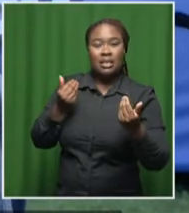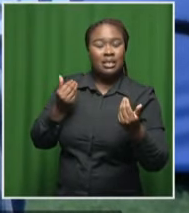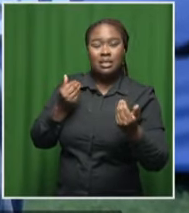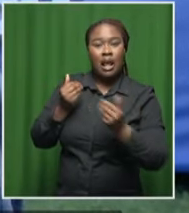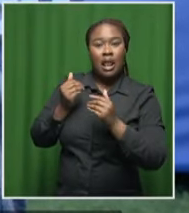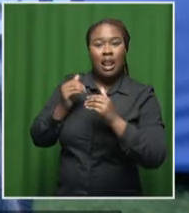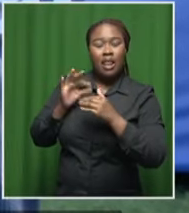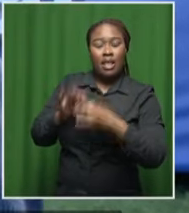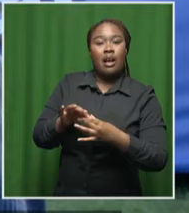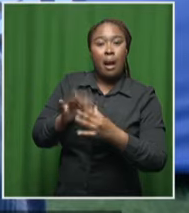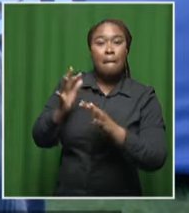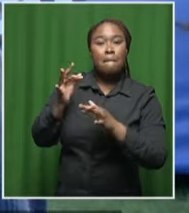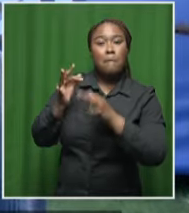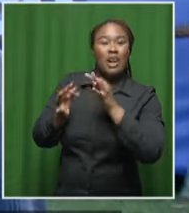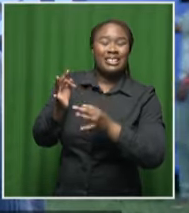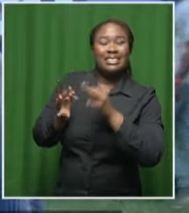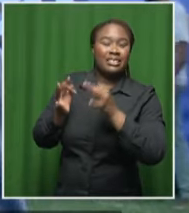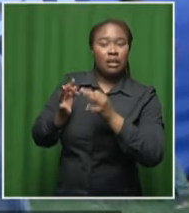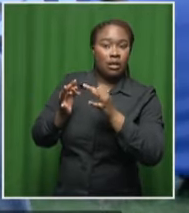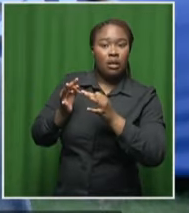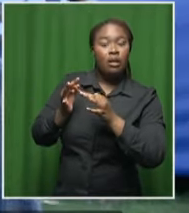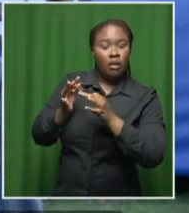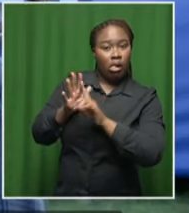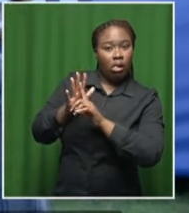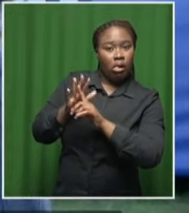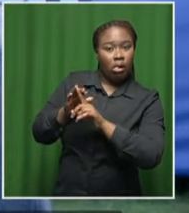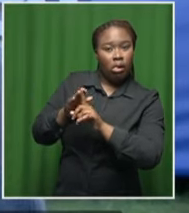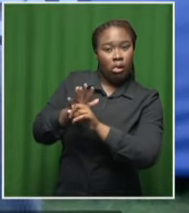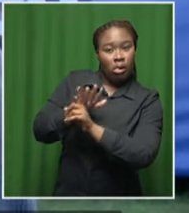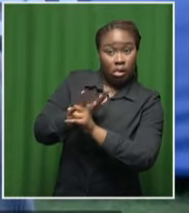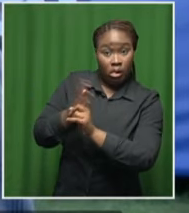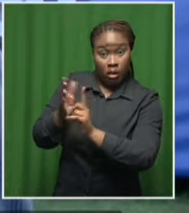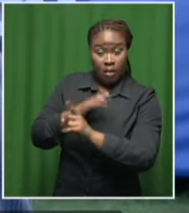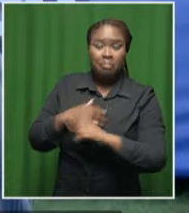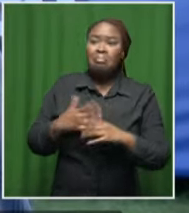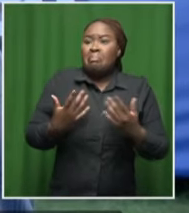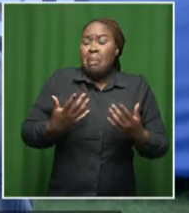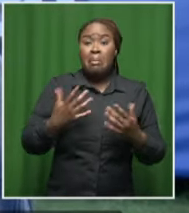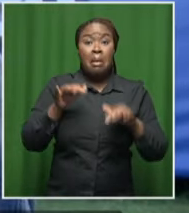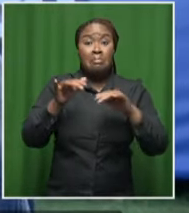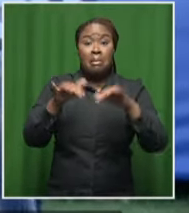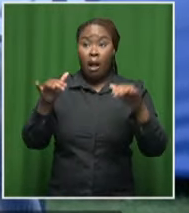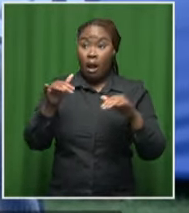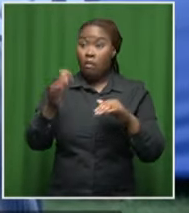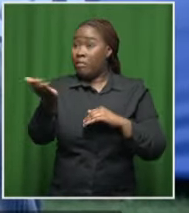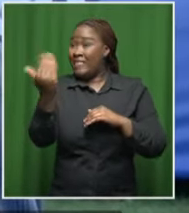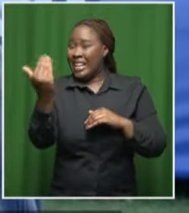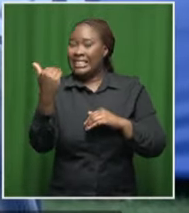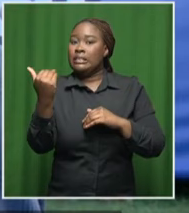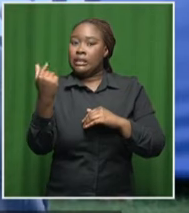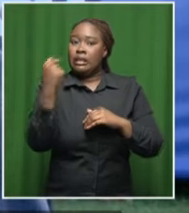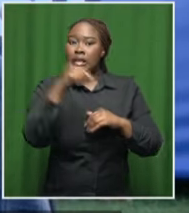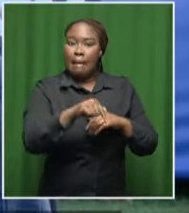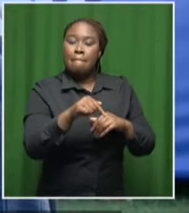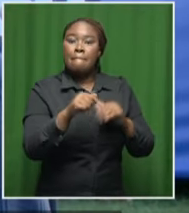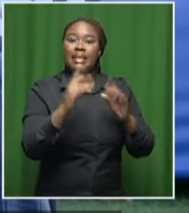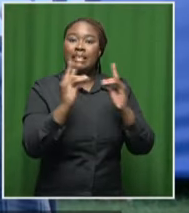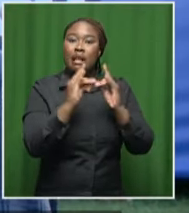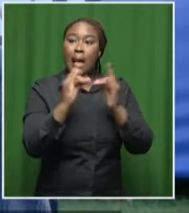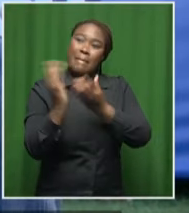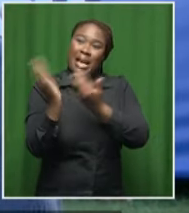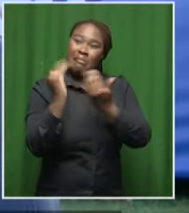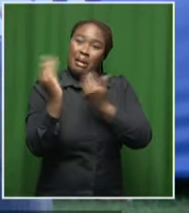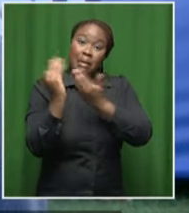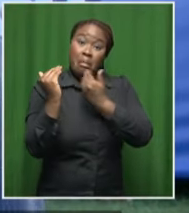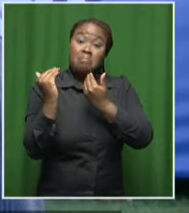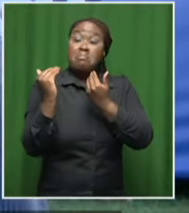What people would do is that when they are invited to go to the stadium, they would go. Mm. And it does not necessarily mean that when they are there at the